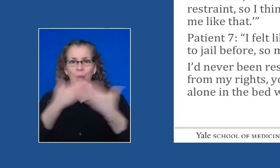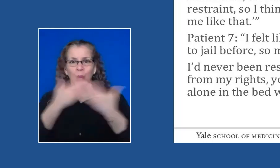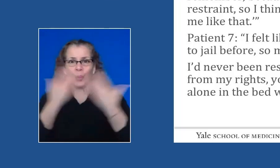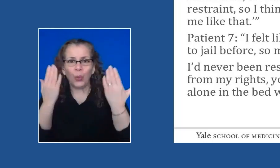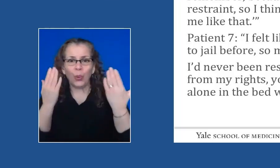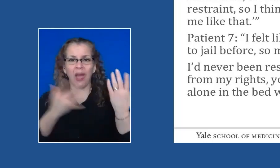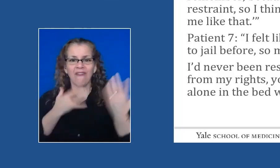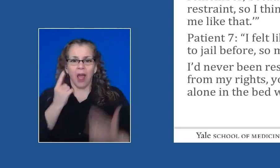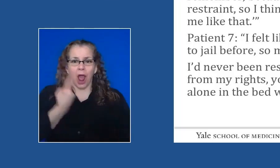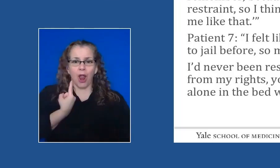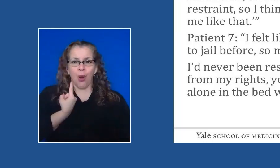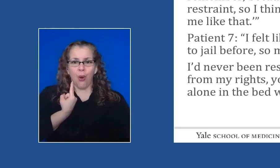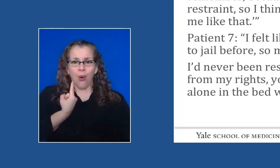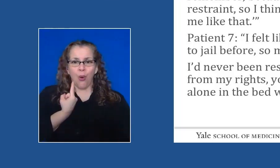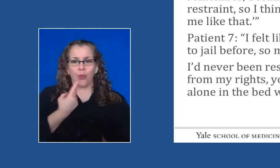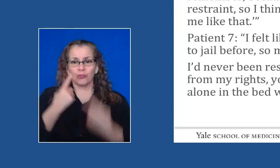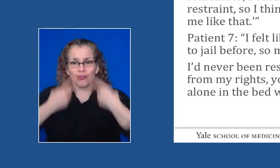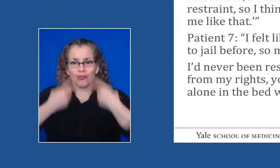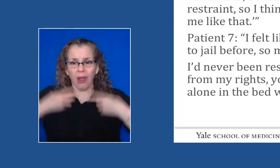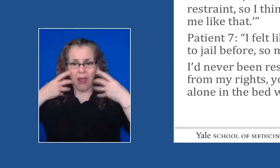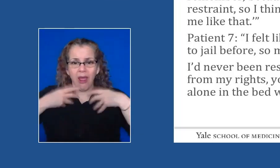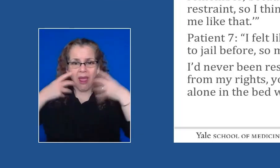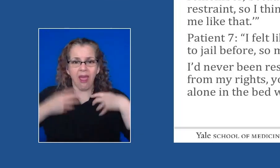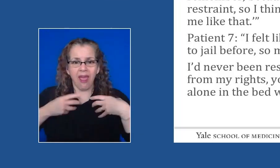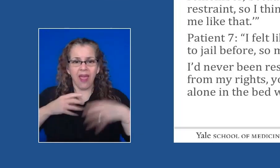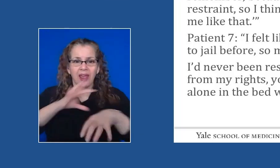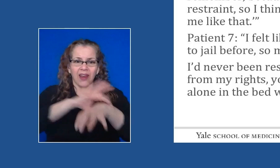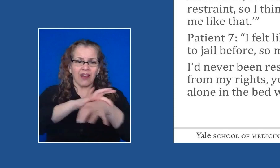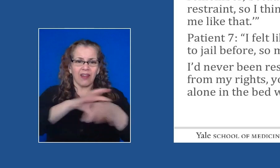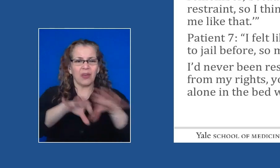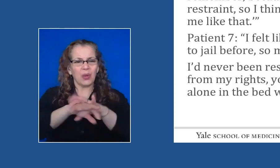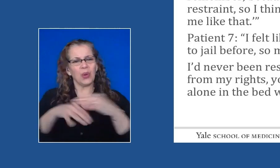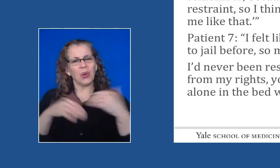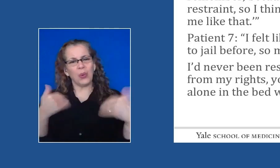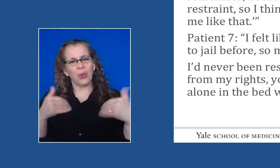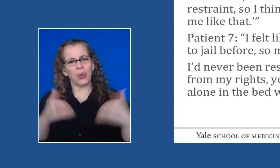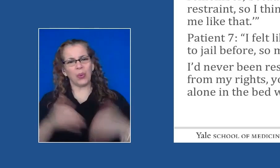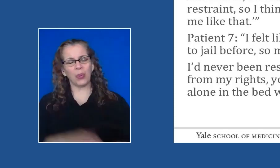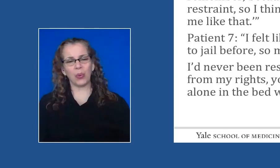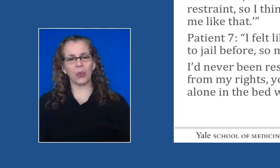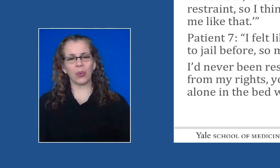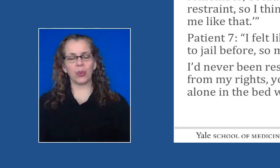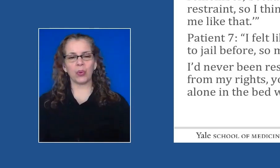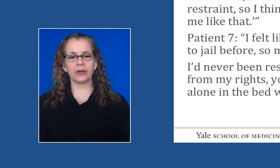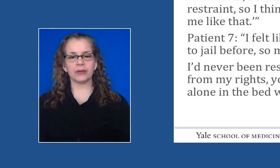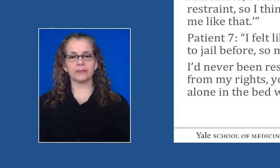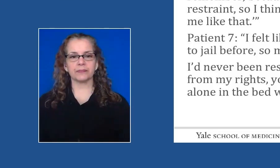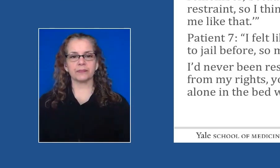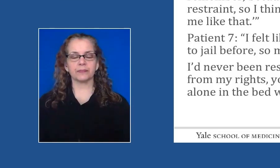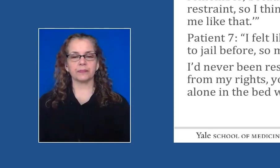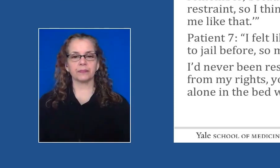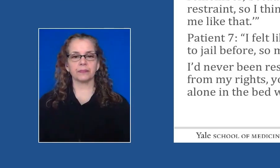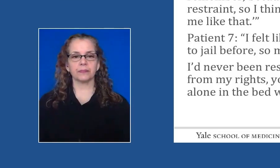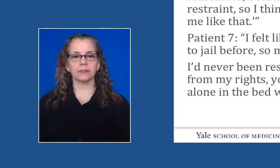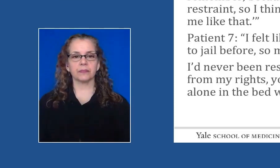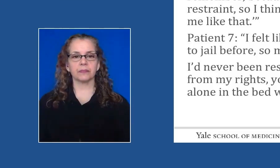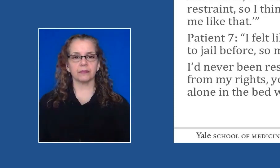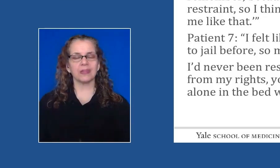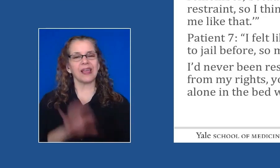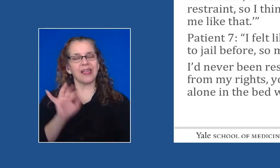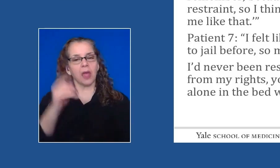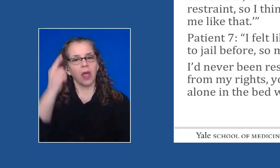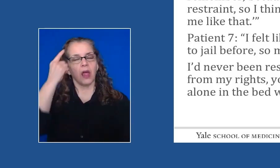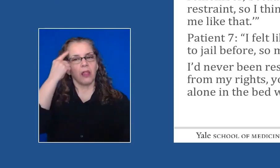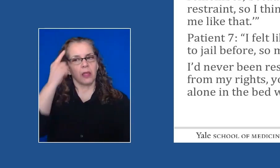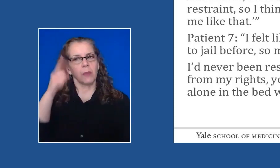with the straps on my wrists, my ankles." And this is just thinking about the fact that patients are coming to the